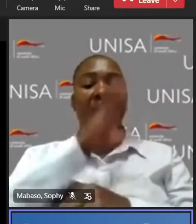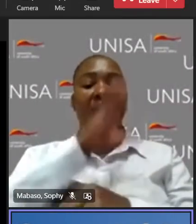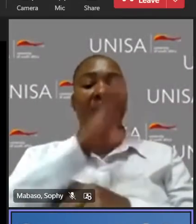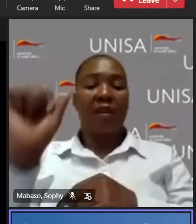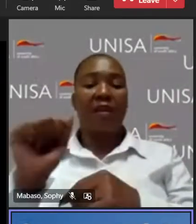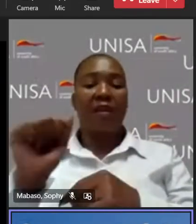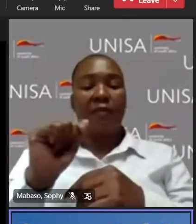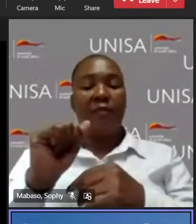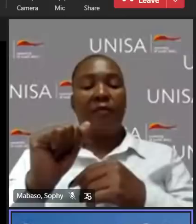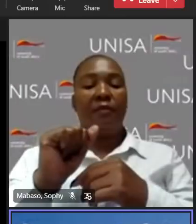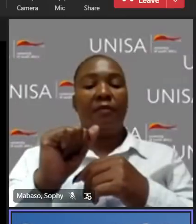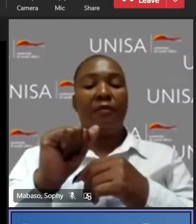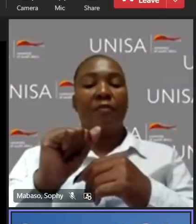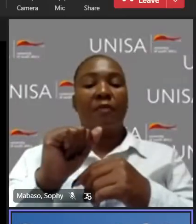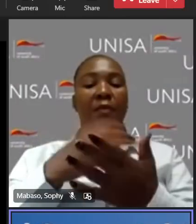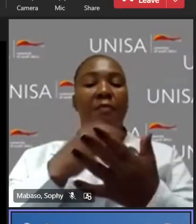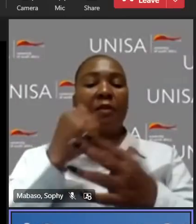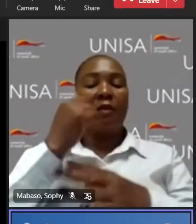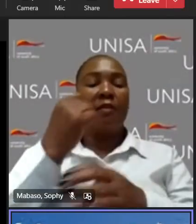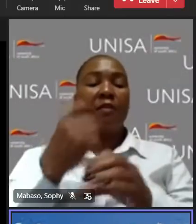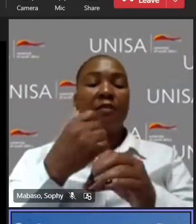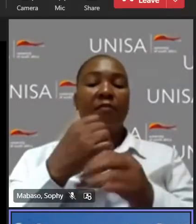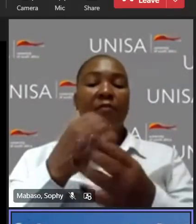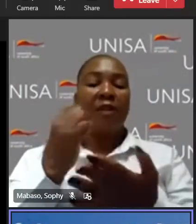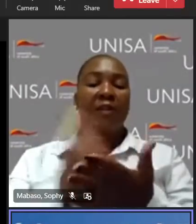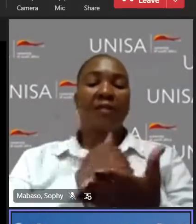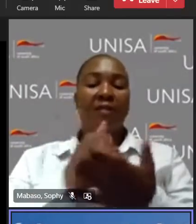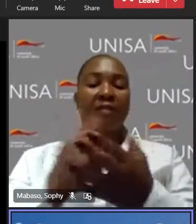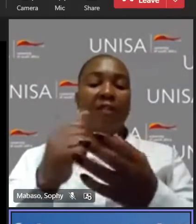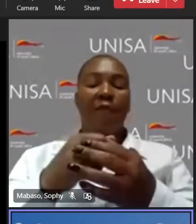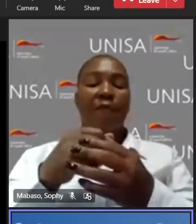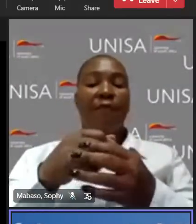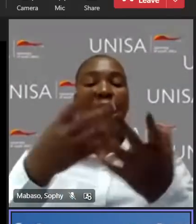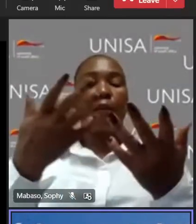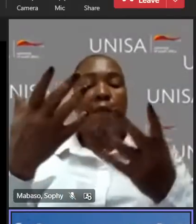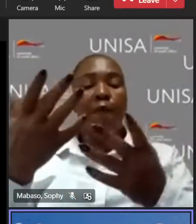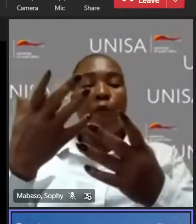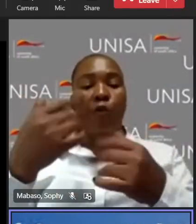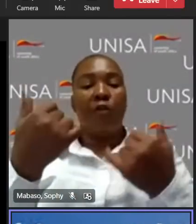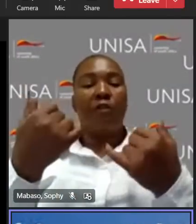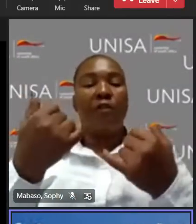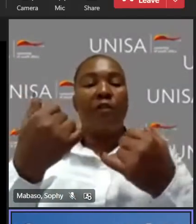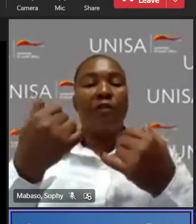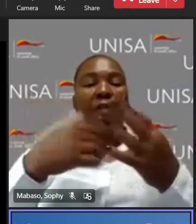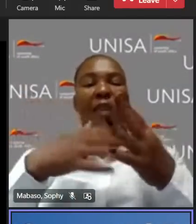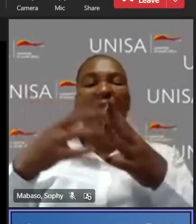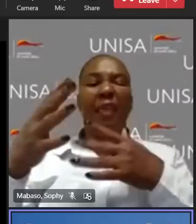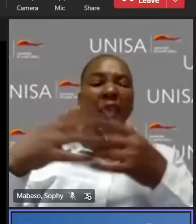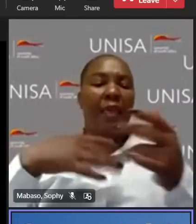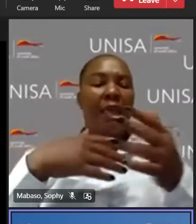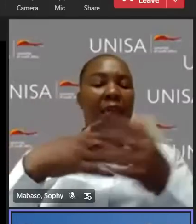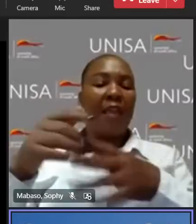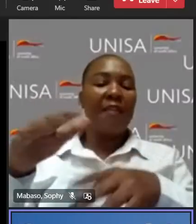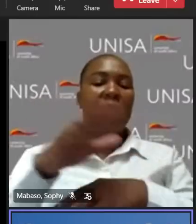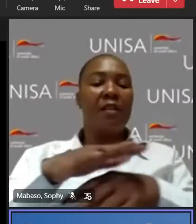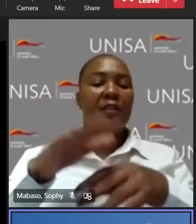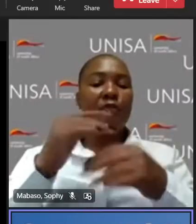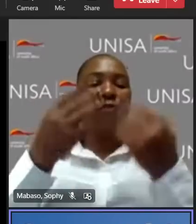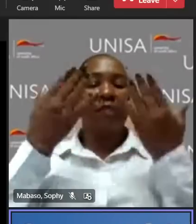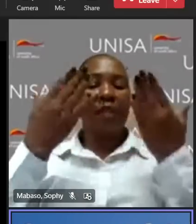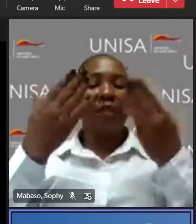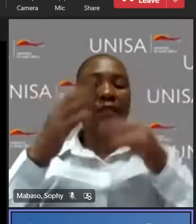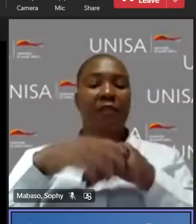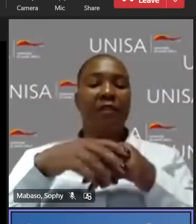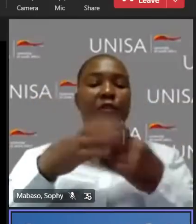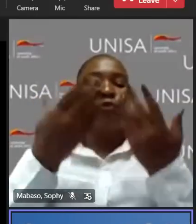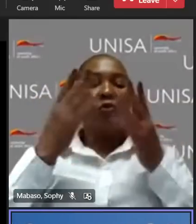citizen. They must be registered for the formal qualification in any field of study at UNISA.